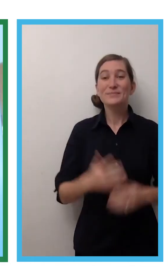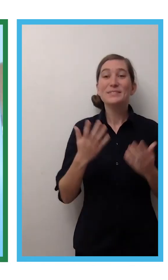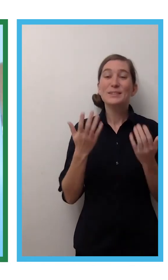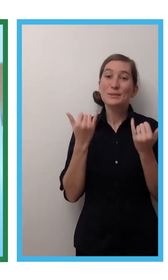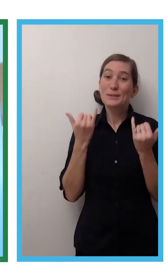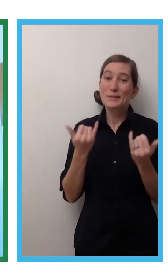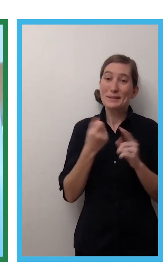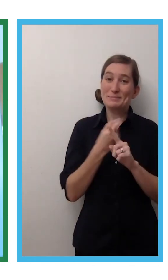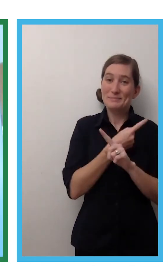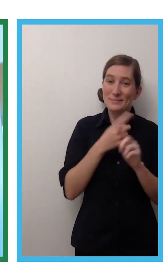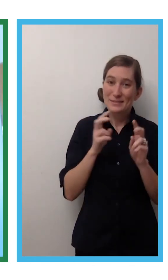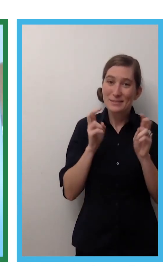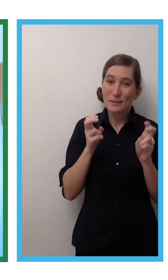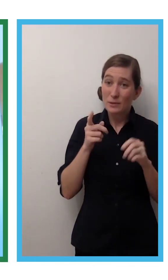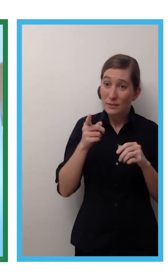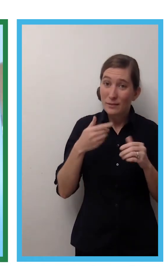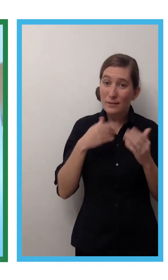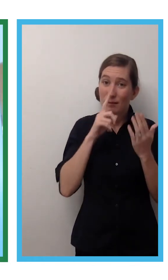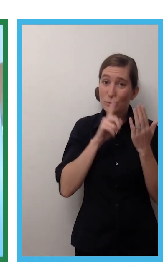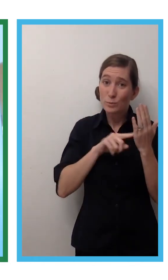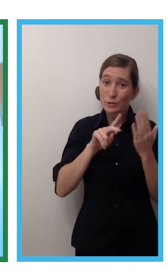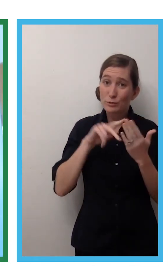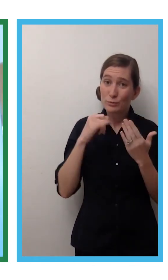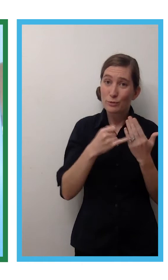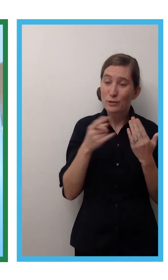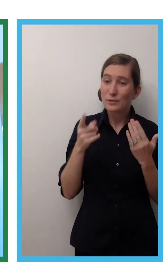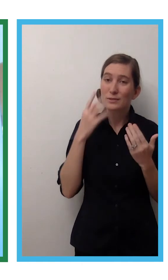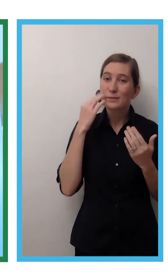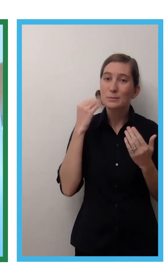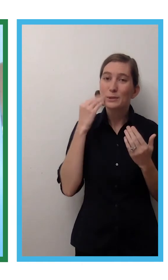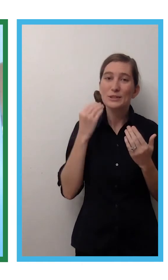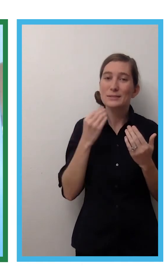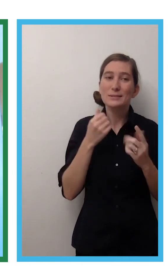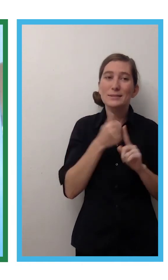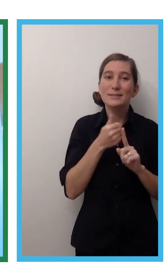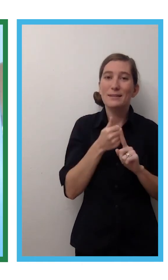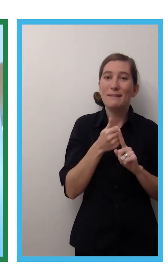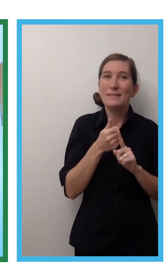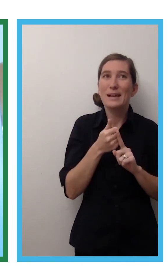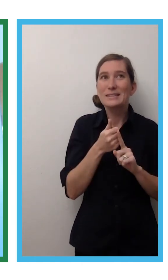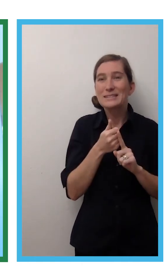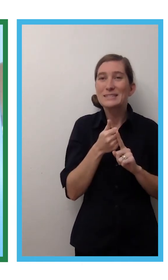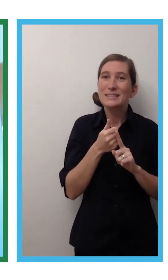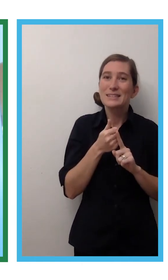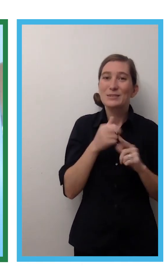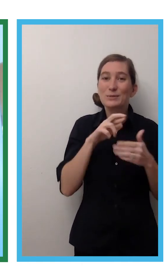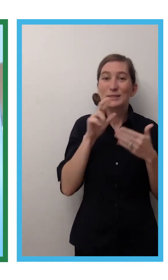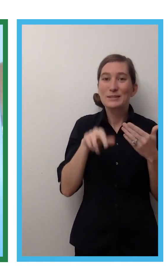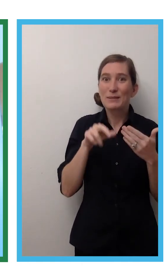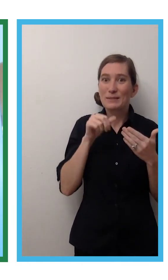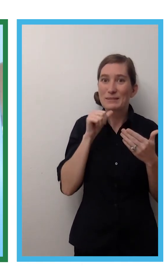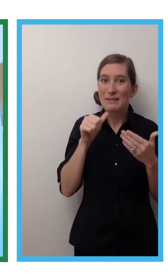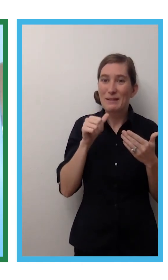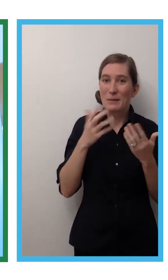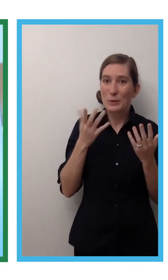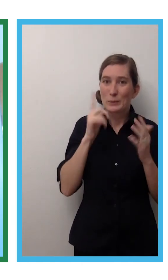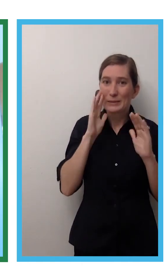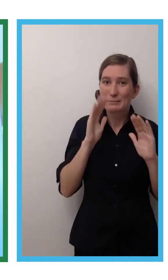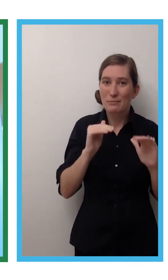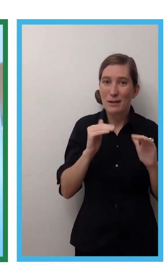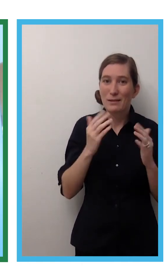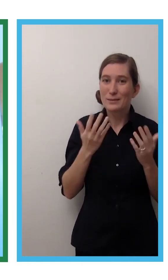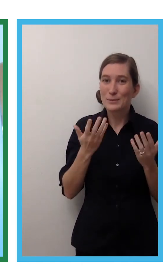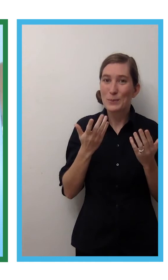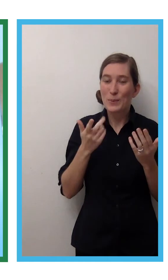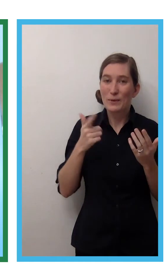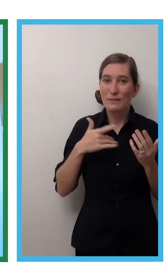you were, maybe they didn't go as well as you'd hoped, whether the results weren't what you thought or the process itself didn't go, or maybe, or perhaps